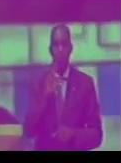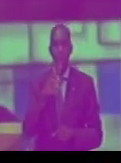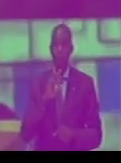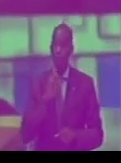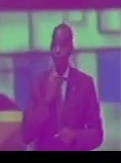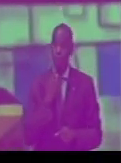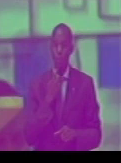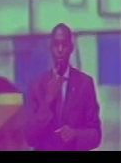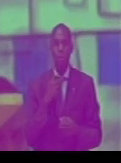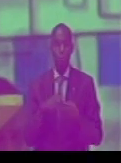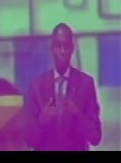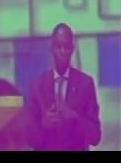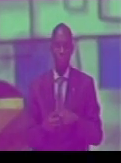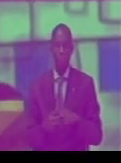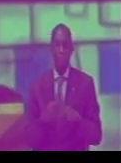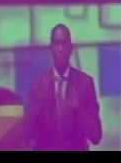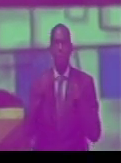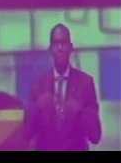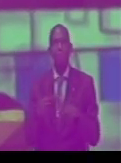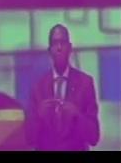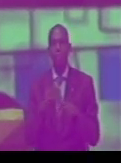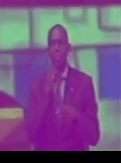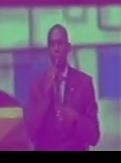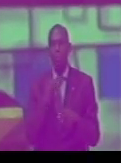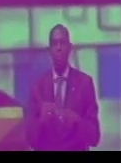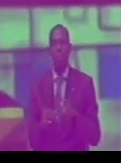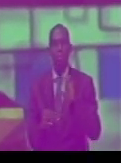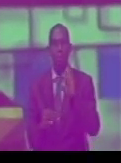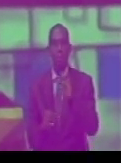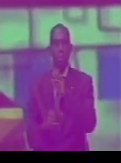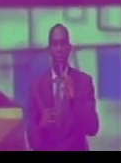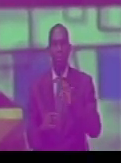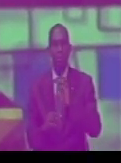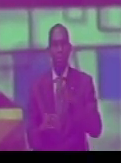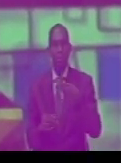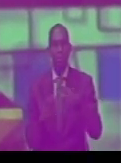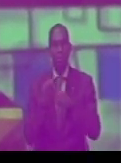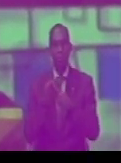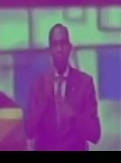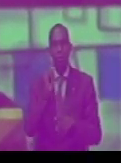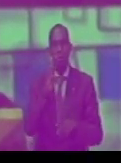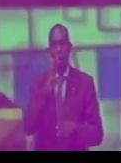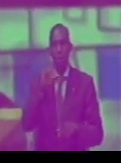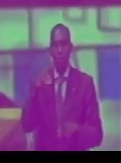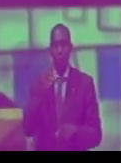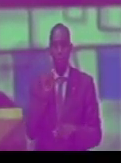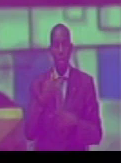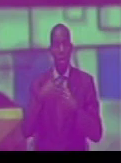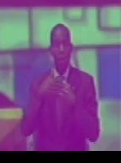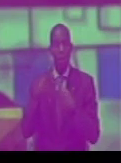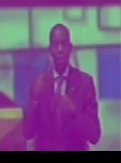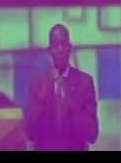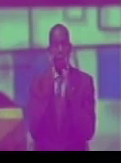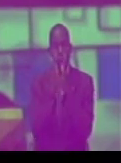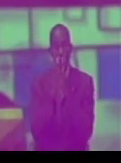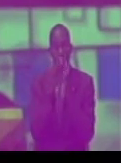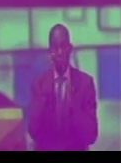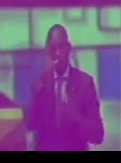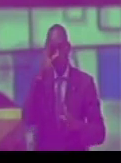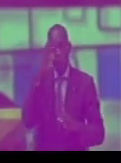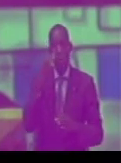also all disappear listen to them they are sorry they say my name is izzy maker from